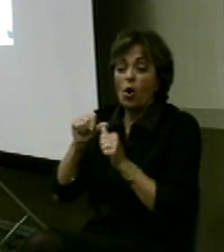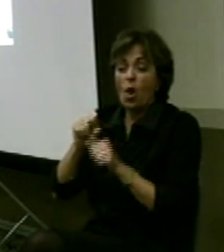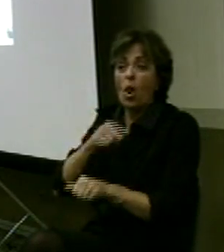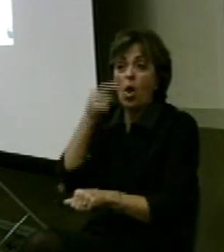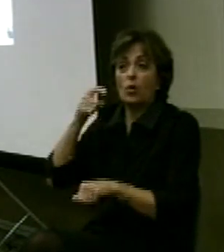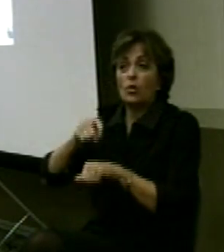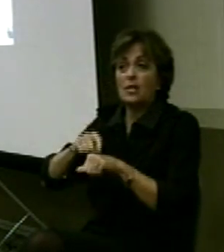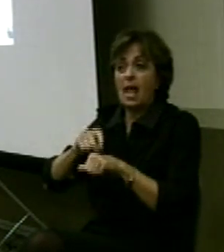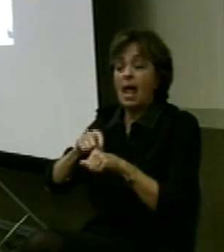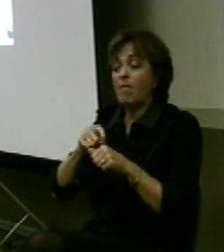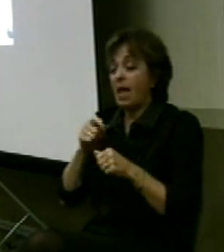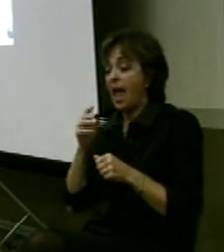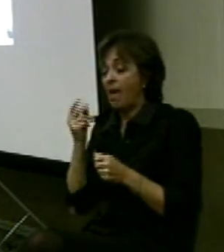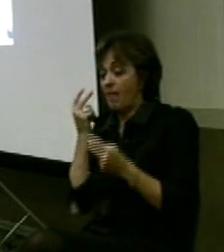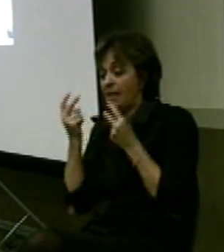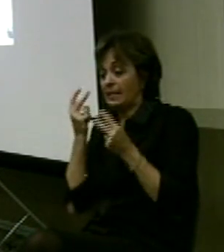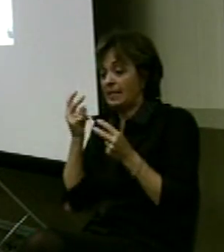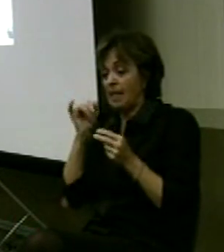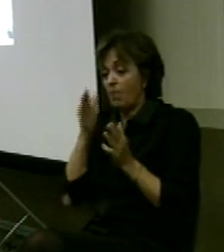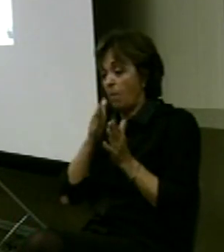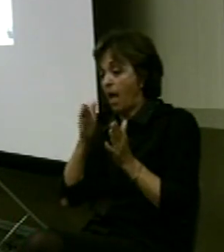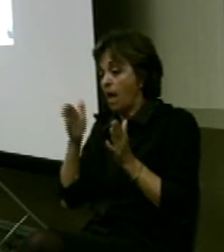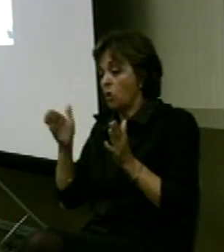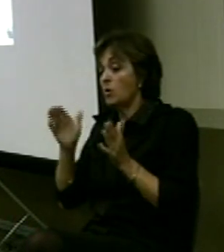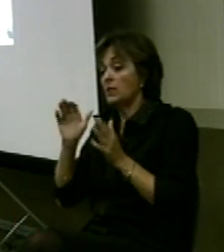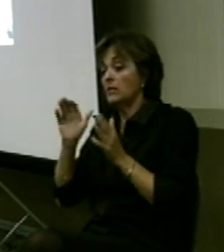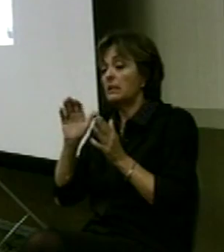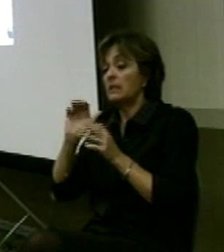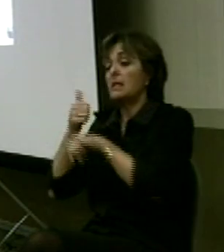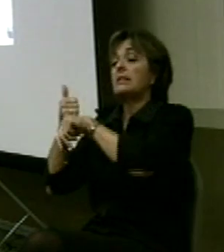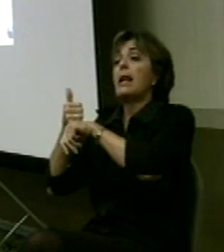time and let the patterns establish themselves.